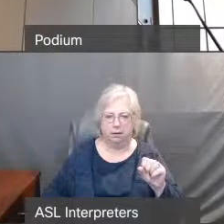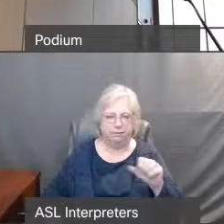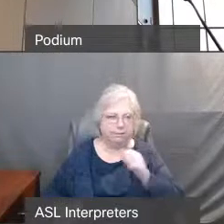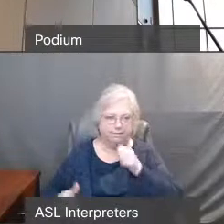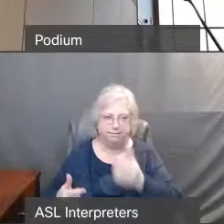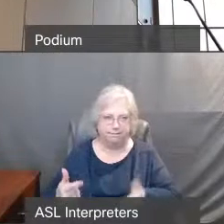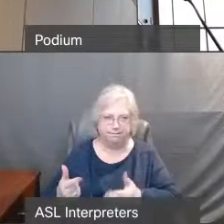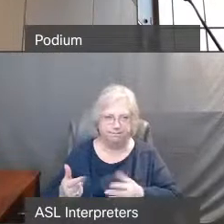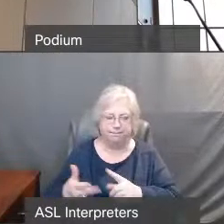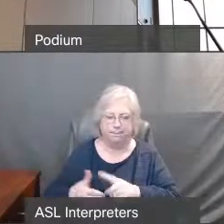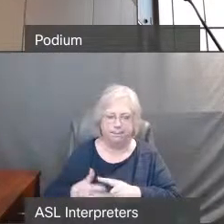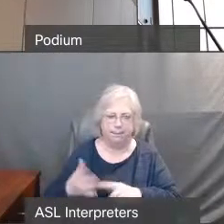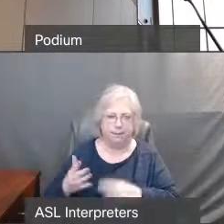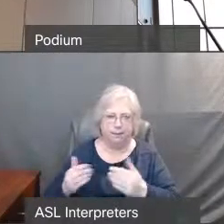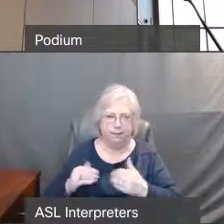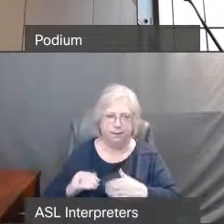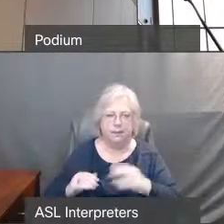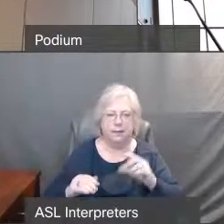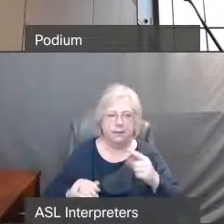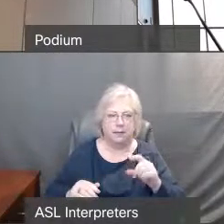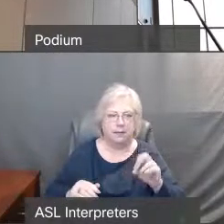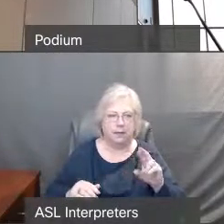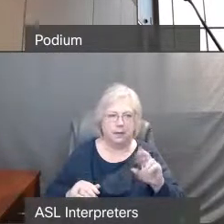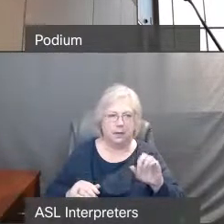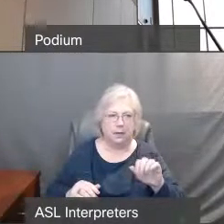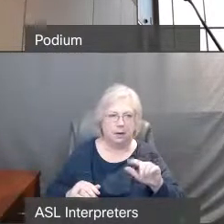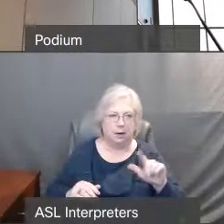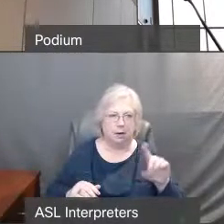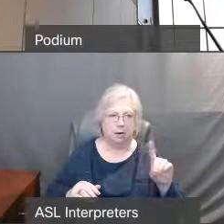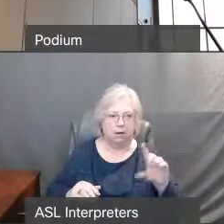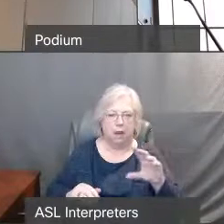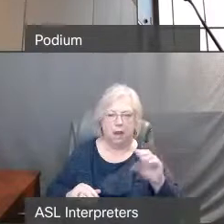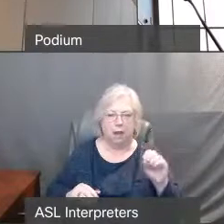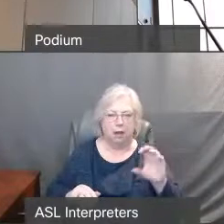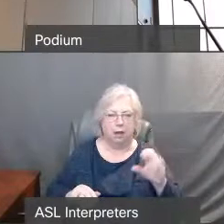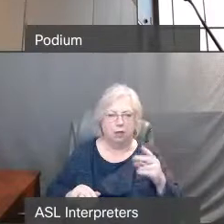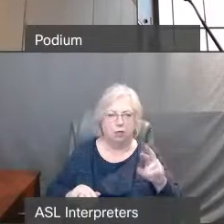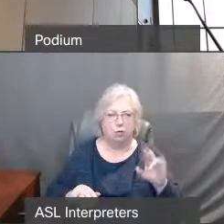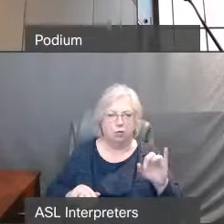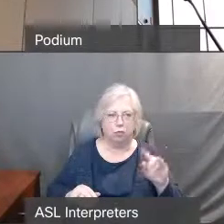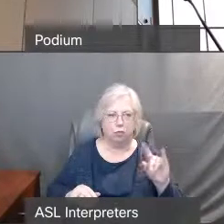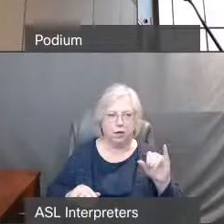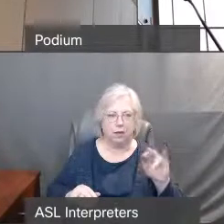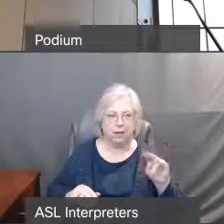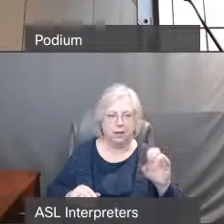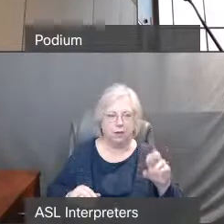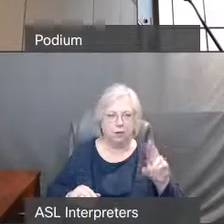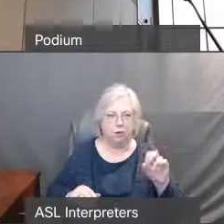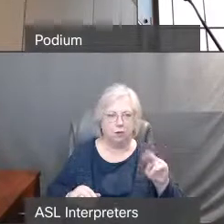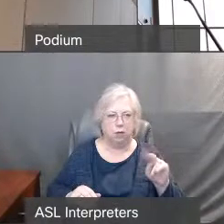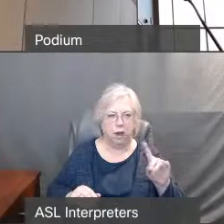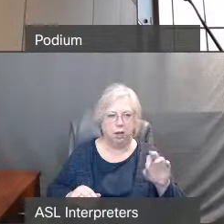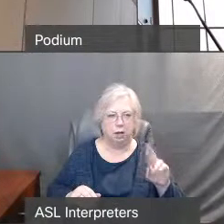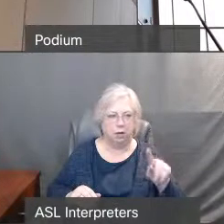present. Okay, Gerald and Christine Randolph. Not present. Joseph Eik.